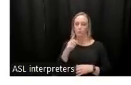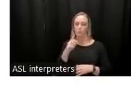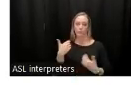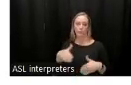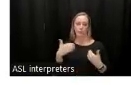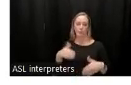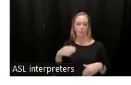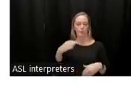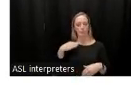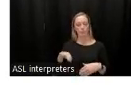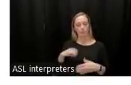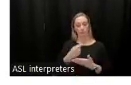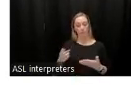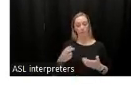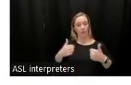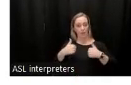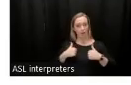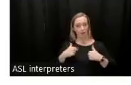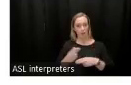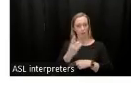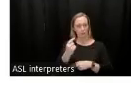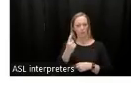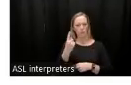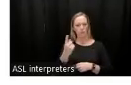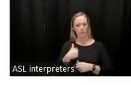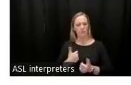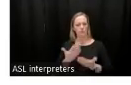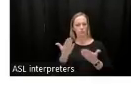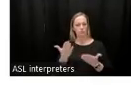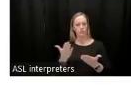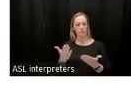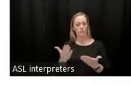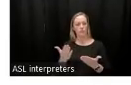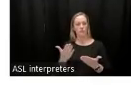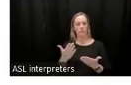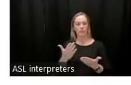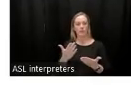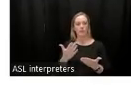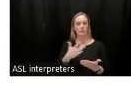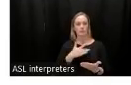resource and I use it. One thing I would suggest, so when I normally take some of